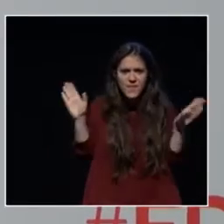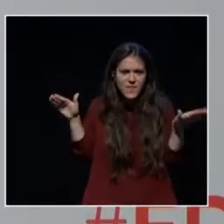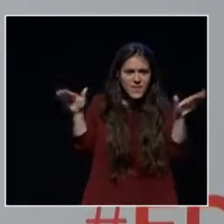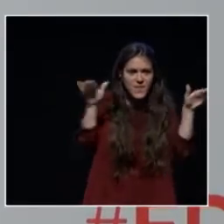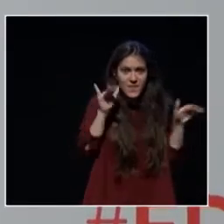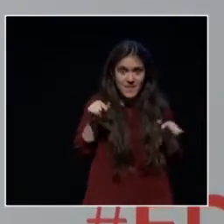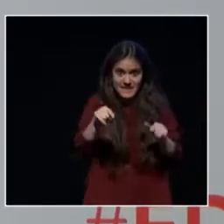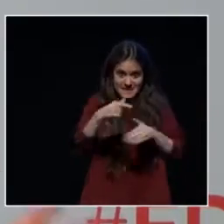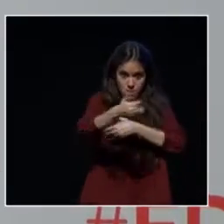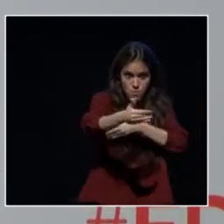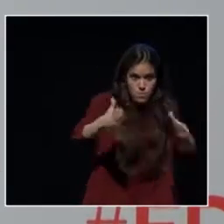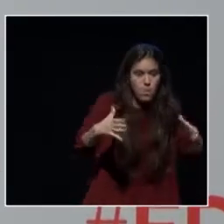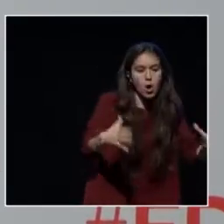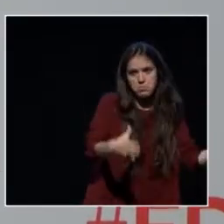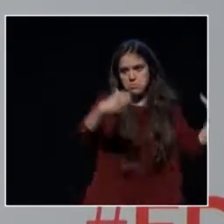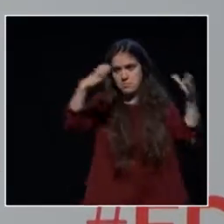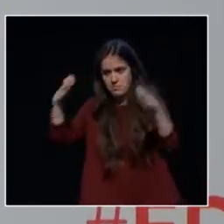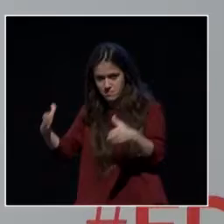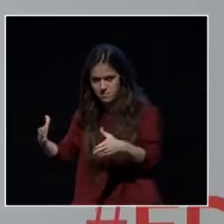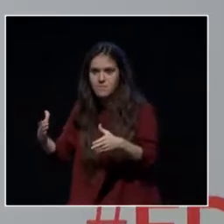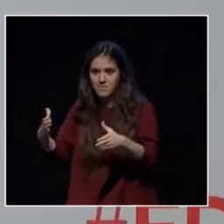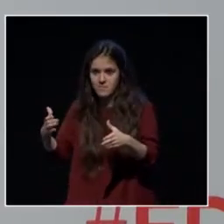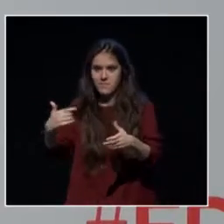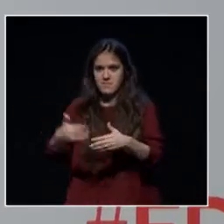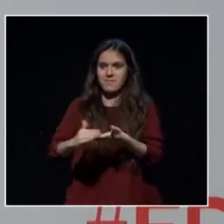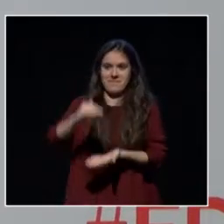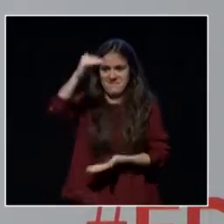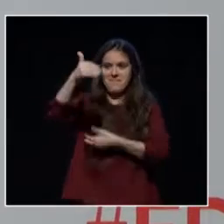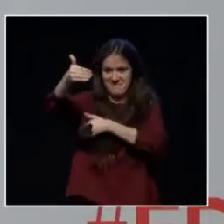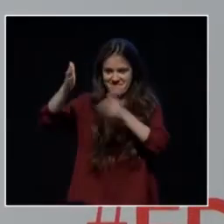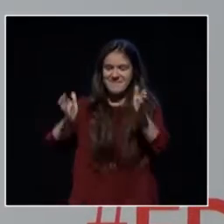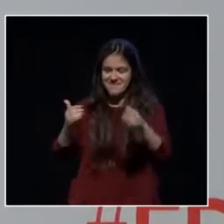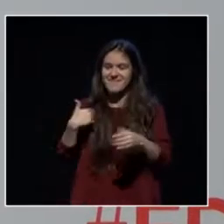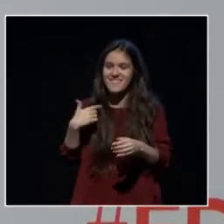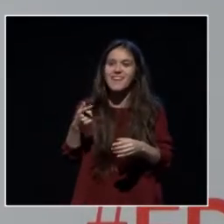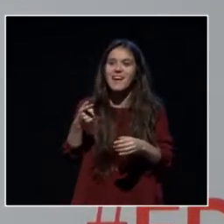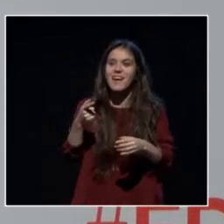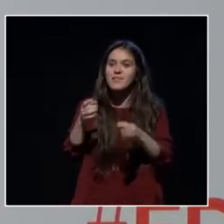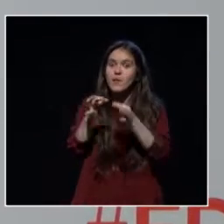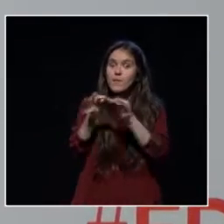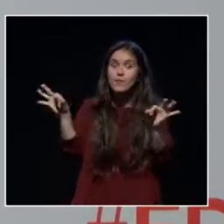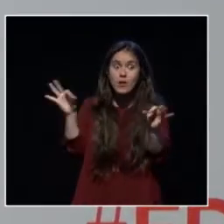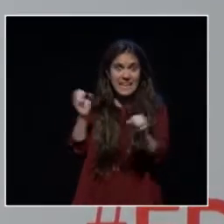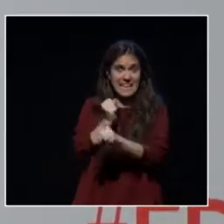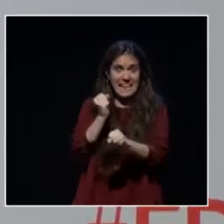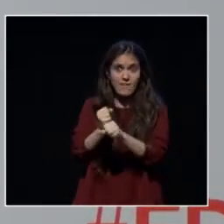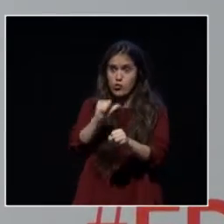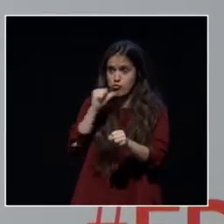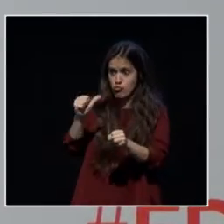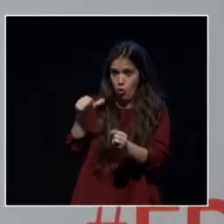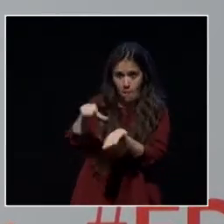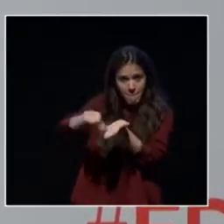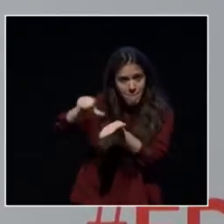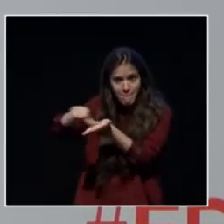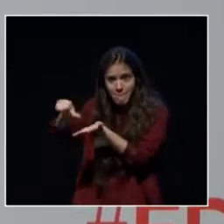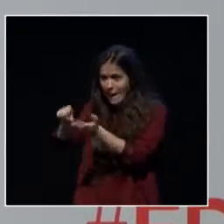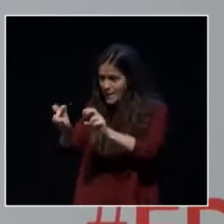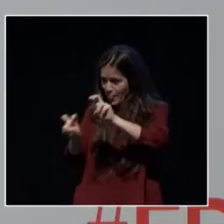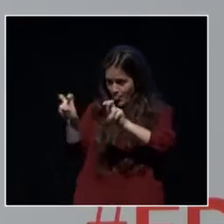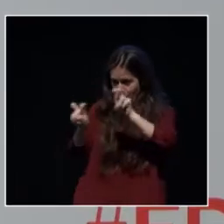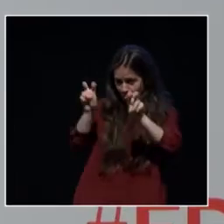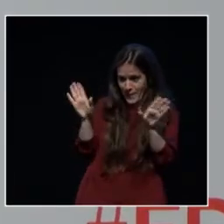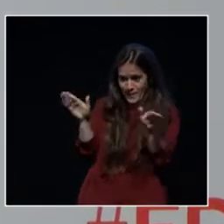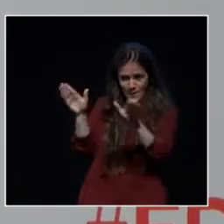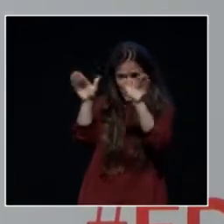box. He goes home and just waits for the honey to come. It's a free labor. They don't charge you anything. They come bring honey to